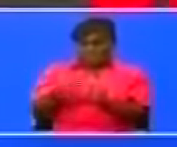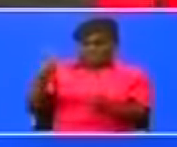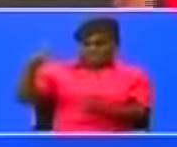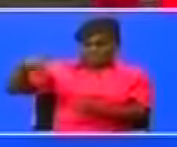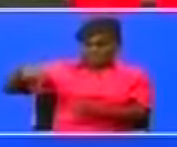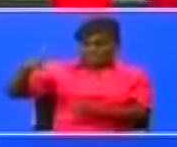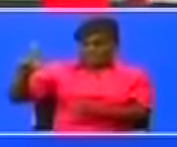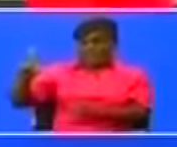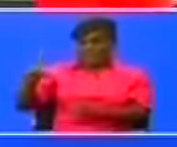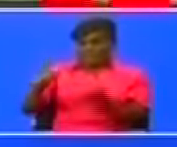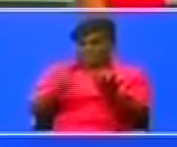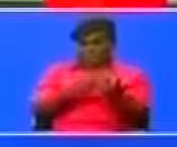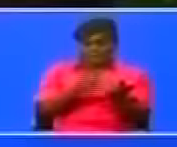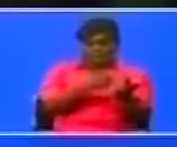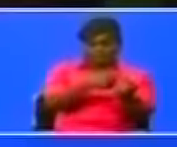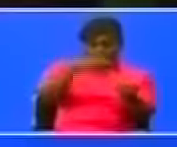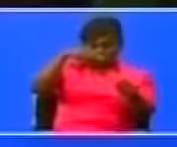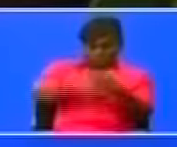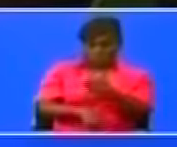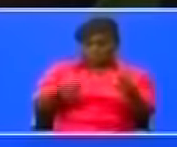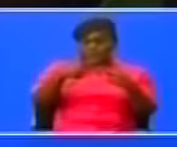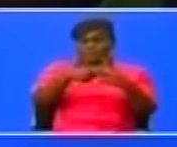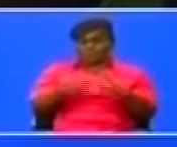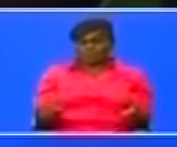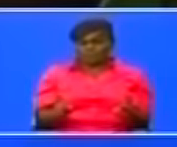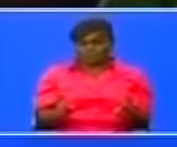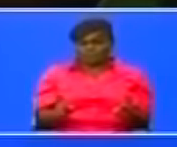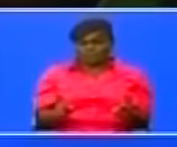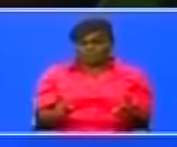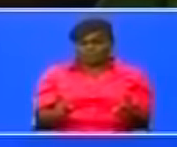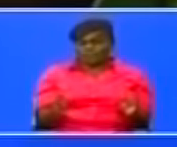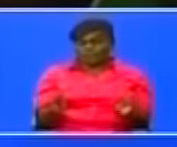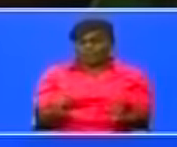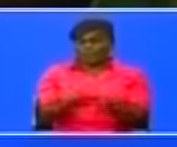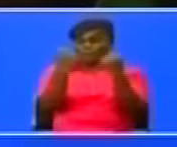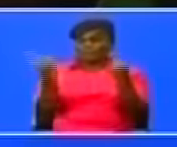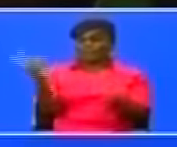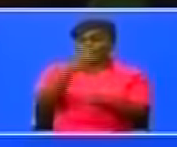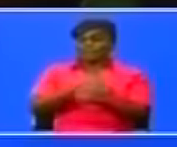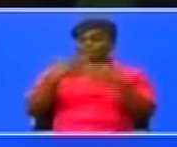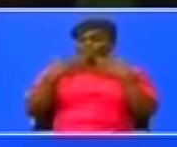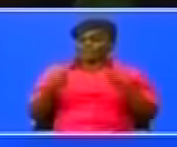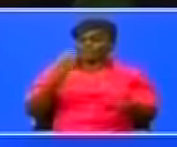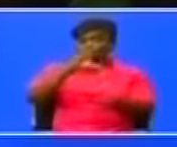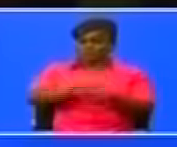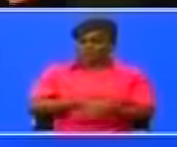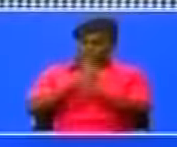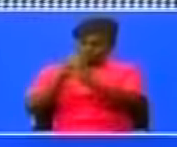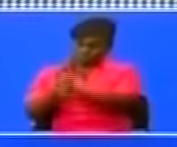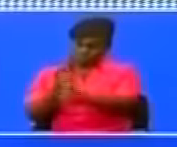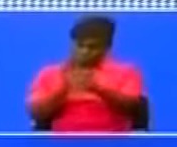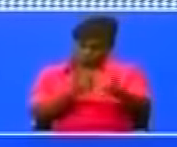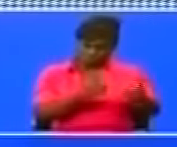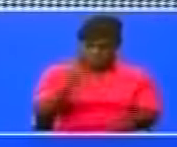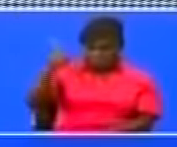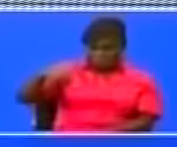the final countdown started with more anxiety cropping when it was the D-Day for the best in the KPL to get their fair share of awards. The